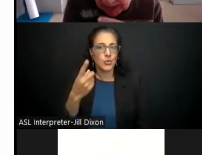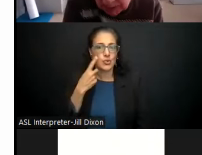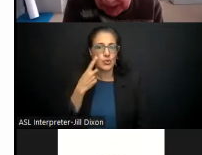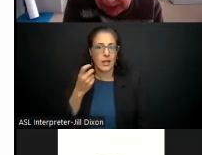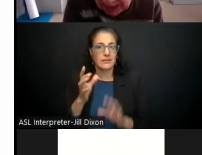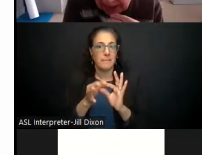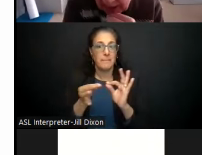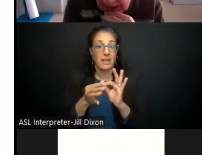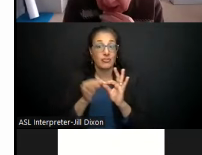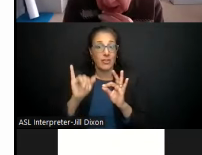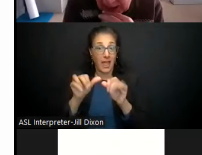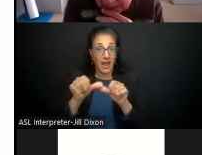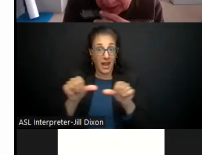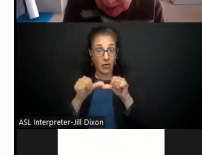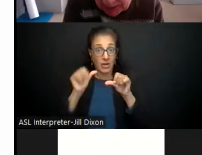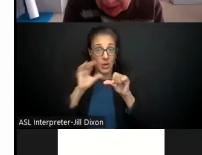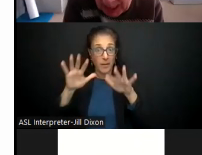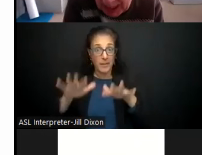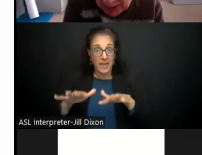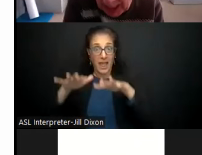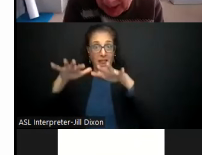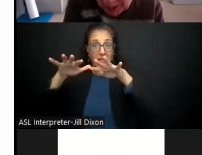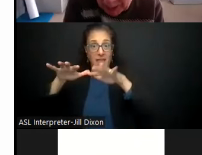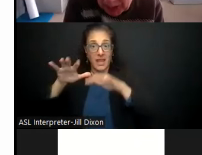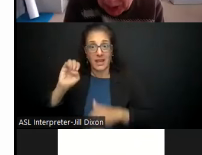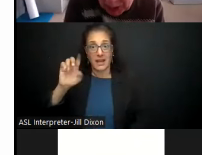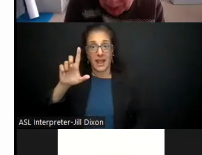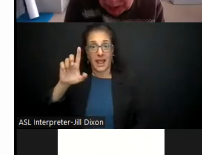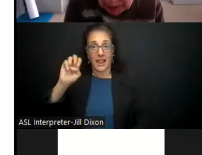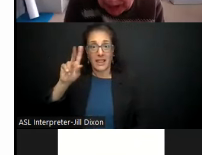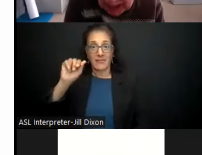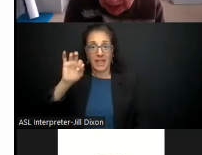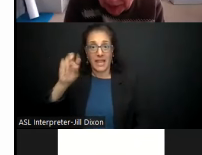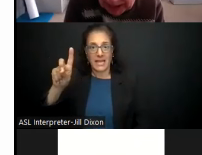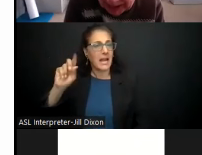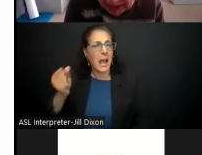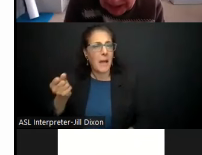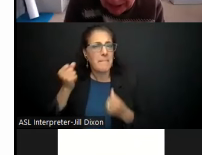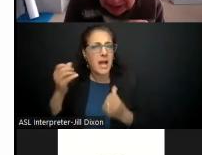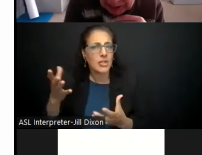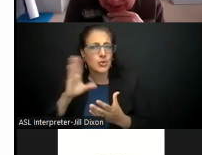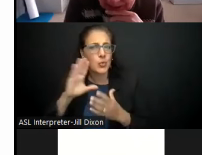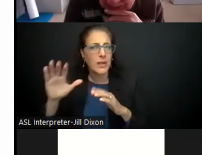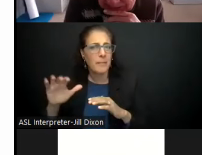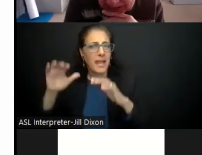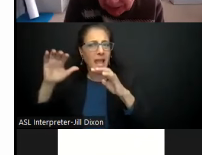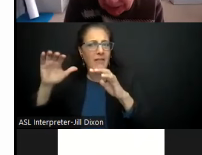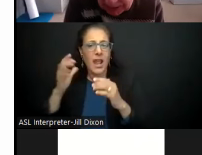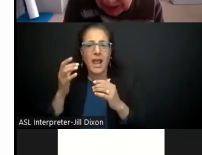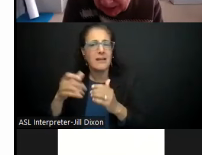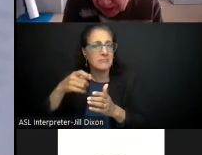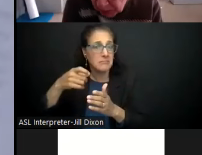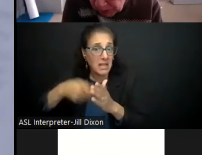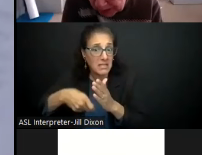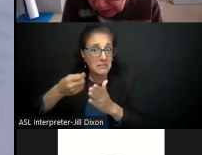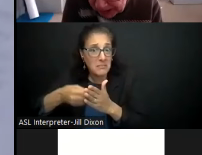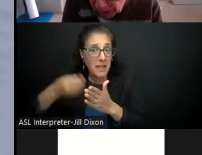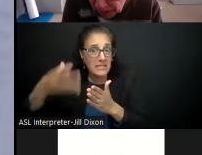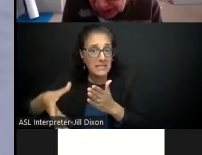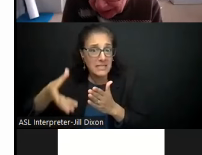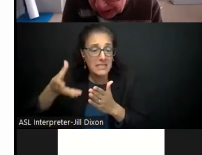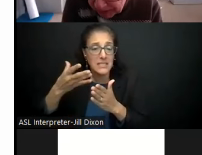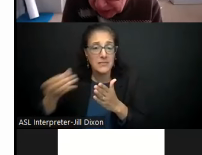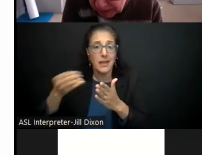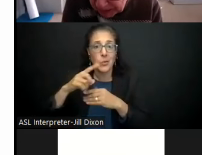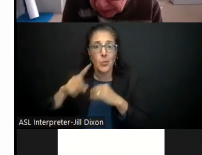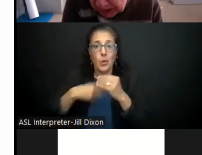be elevated. So how much will it be elevated, and how expensive is that going to be? And what about the